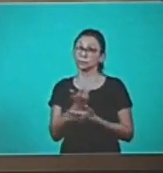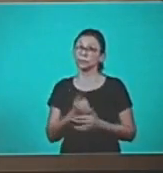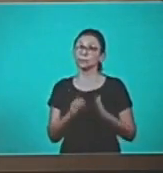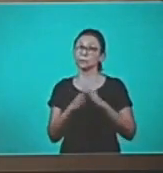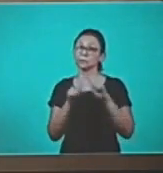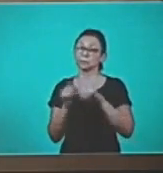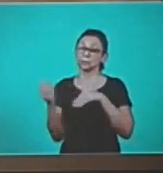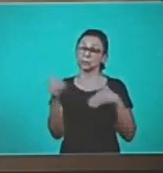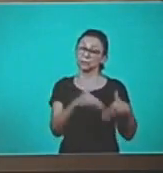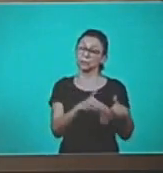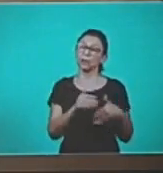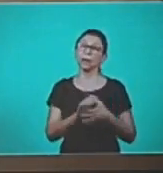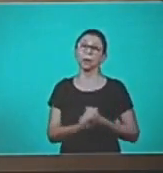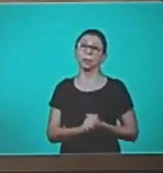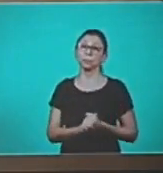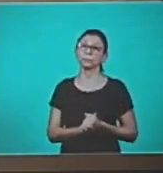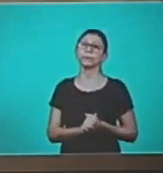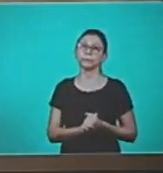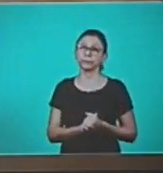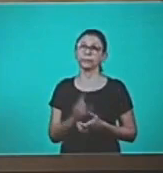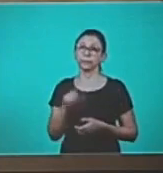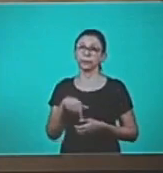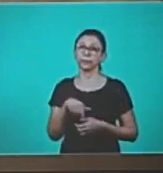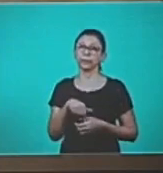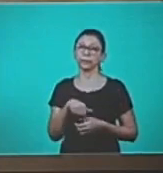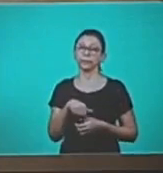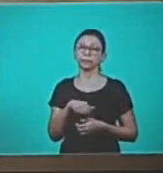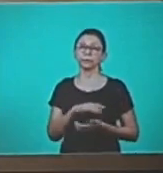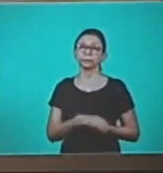sleep. They're sleeping. That's what happens.